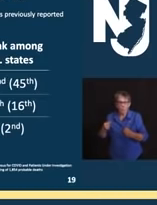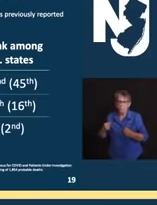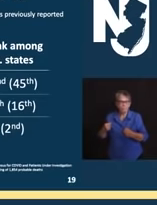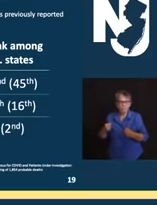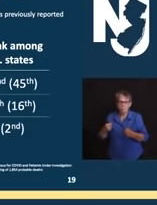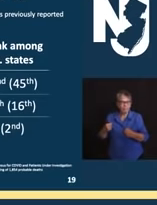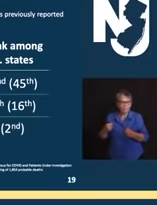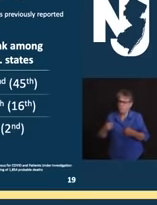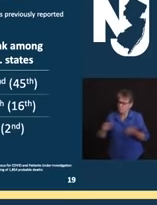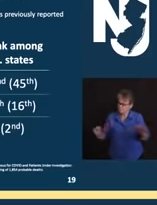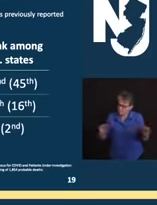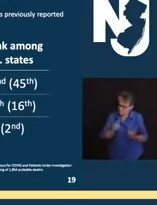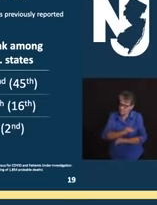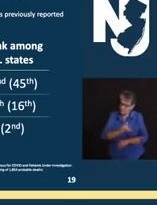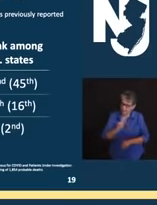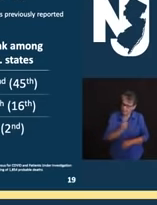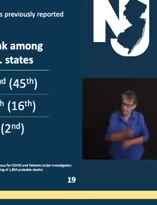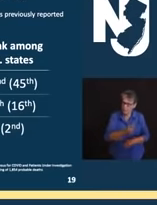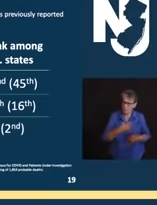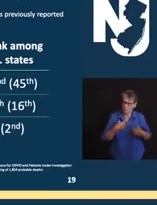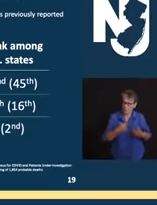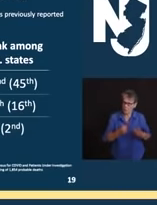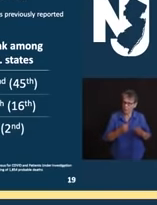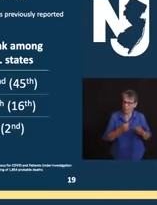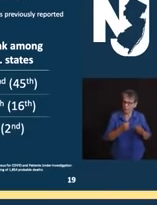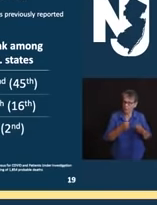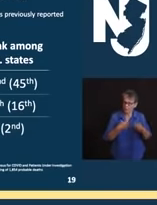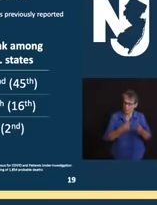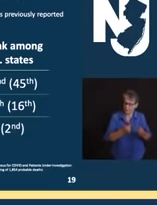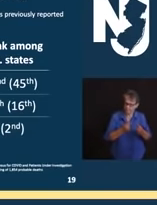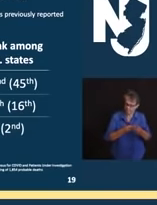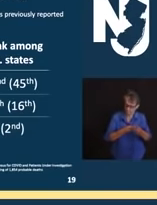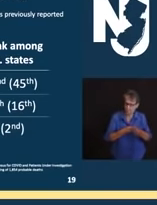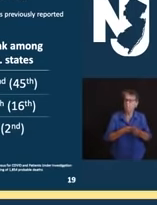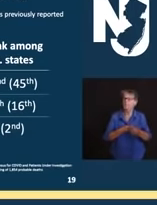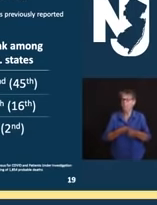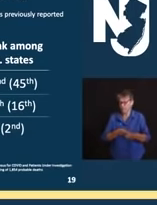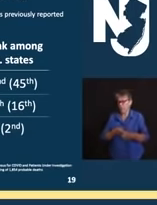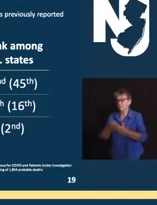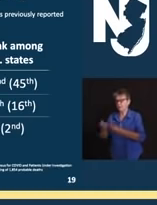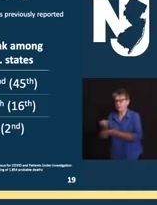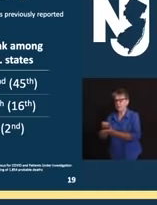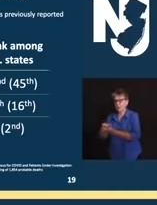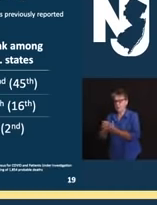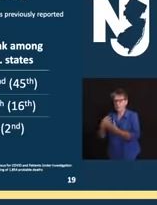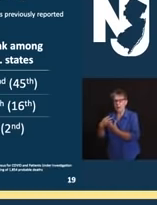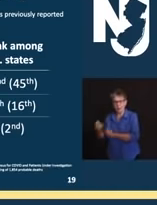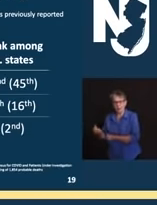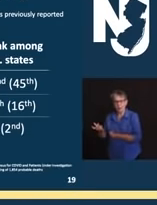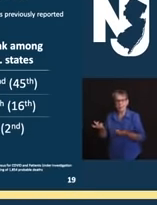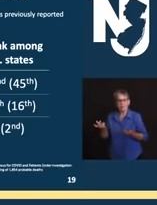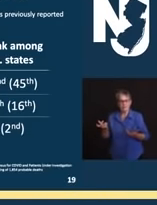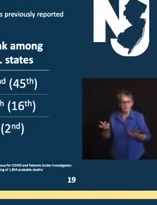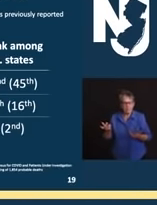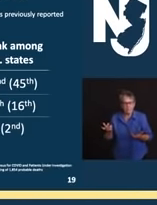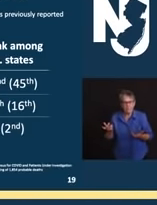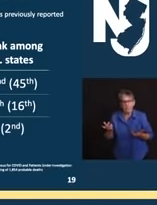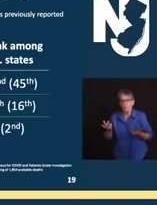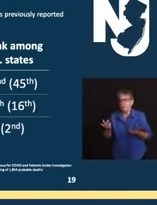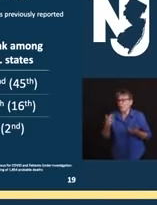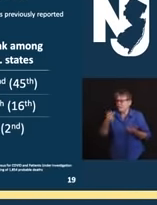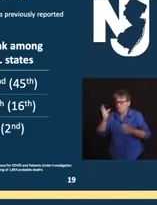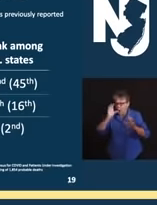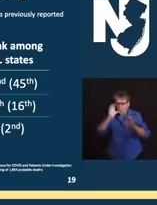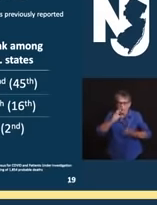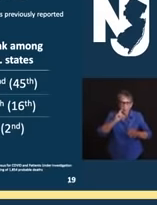but sympathy. We'll do everything we can to find the money to stand with you. But we can't do that at the